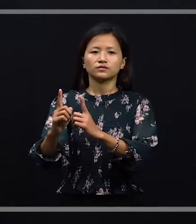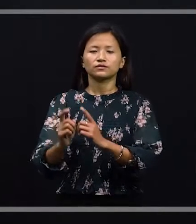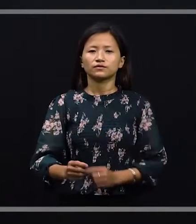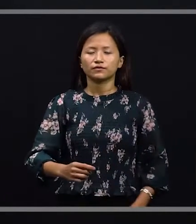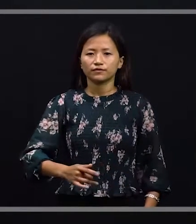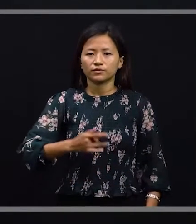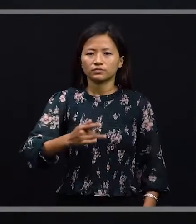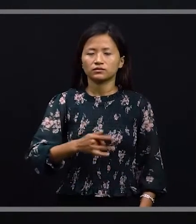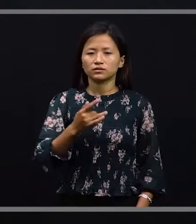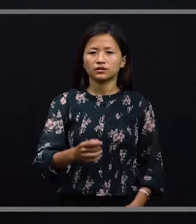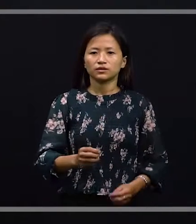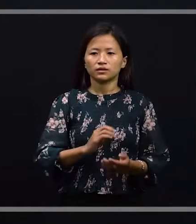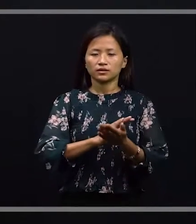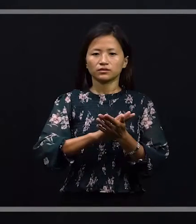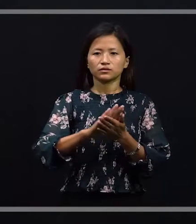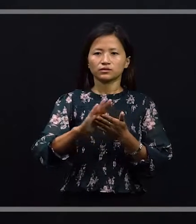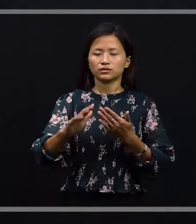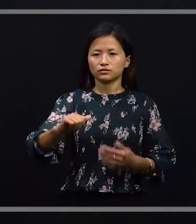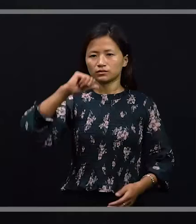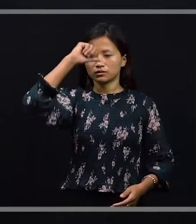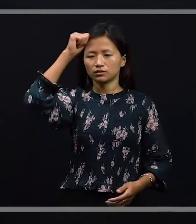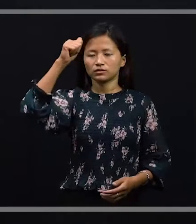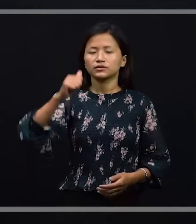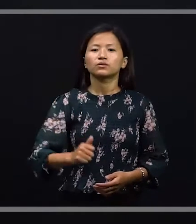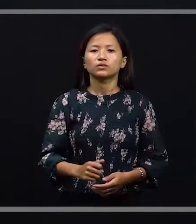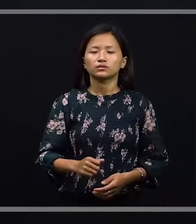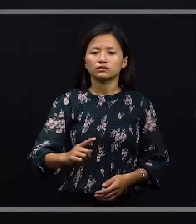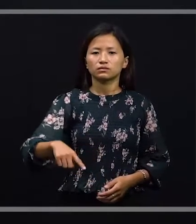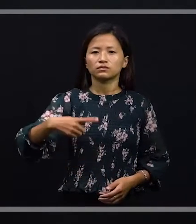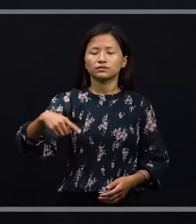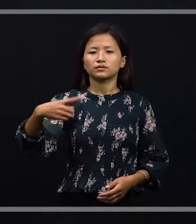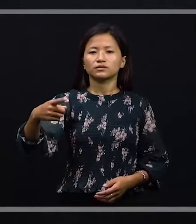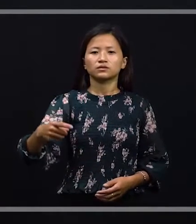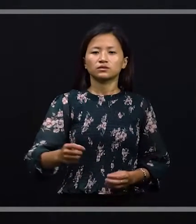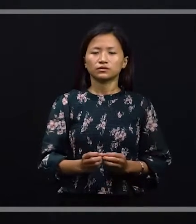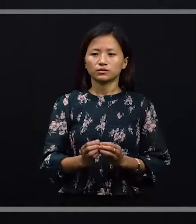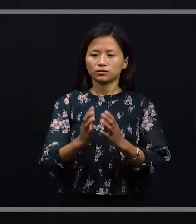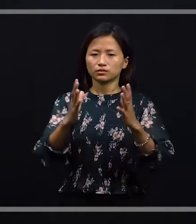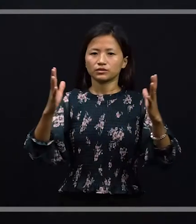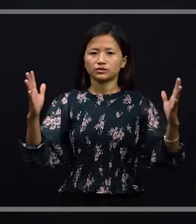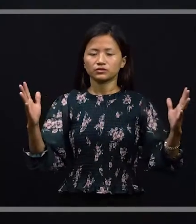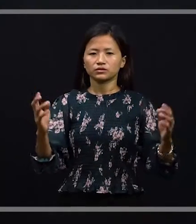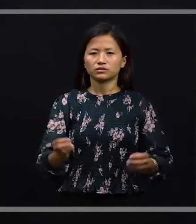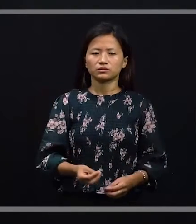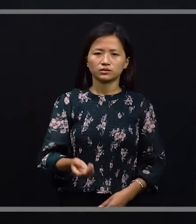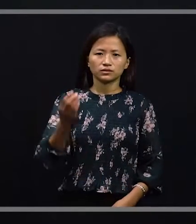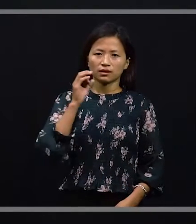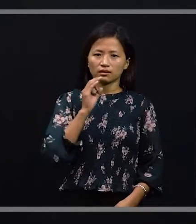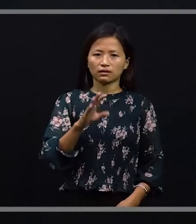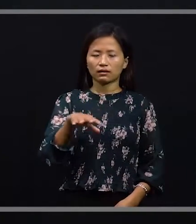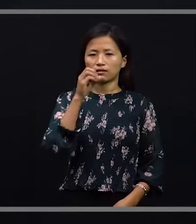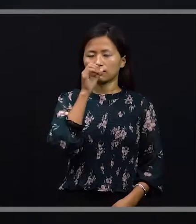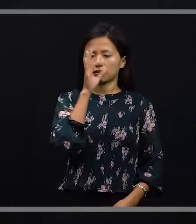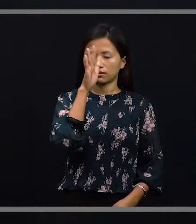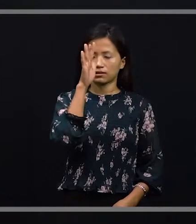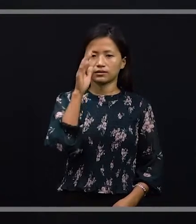take place between the Brahmin. The Brahmin has to go and marry only a Brahmin, and the untouchables has to marry only the untouchables. Just in case if